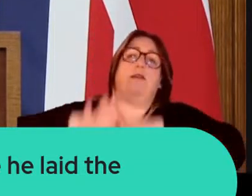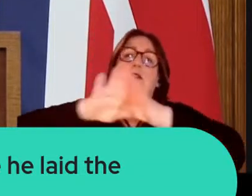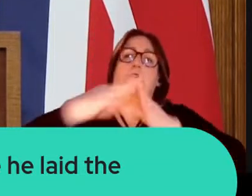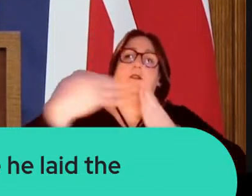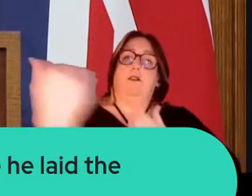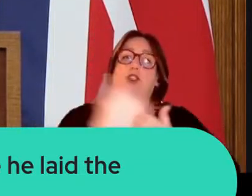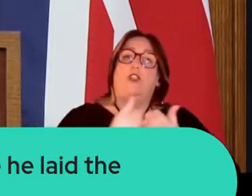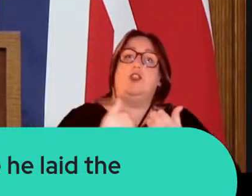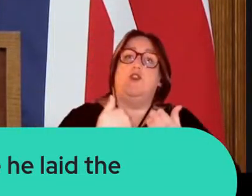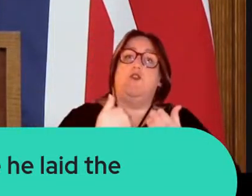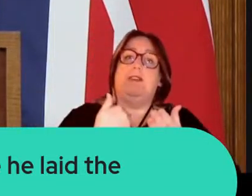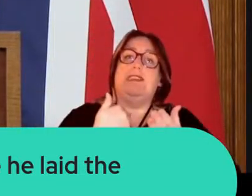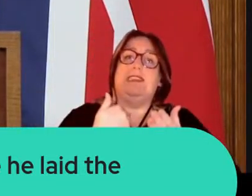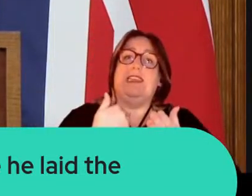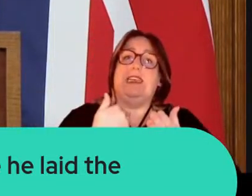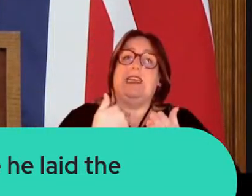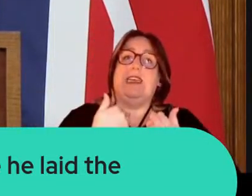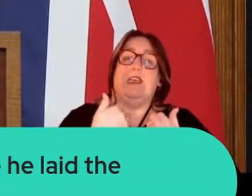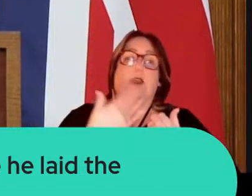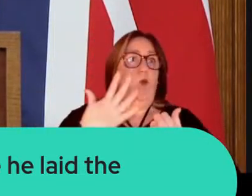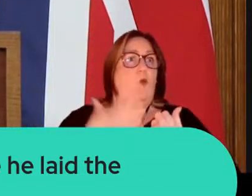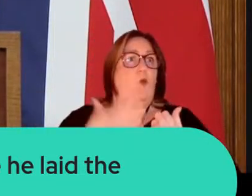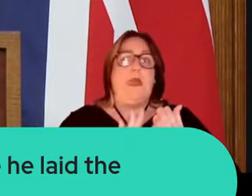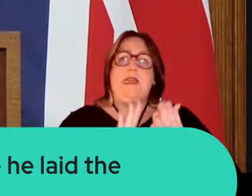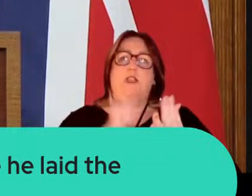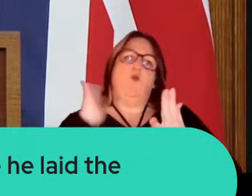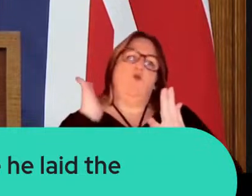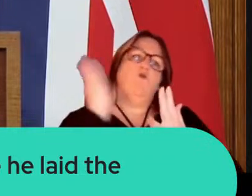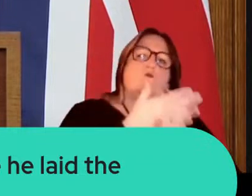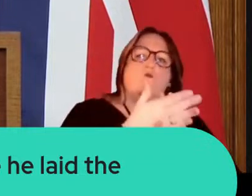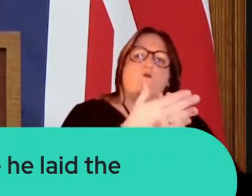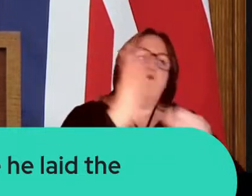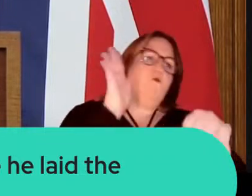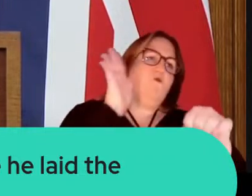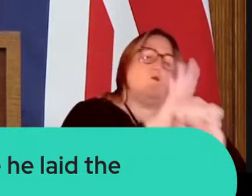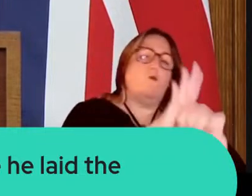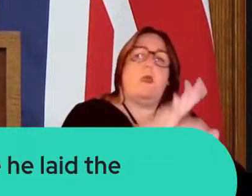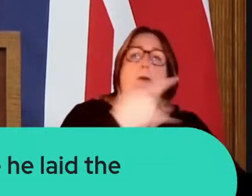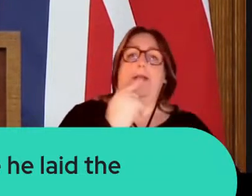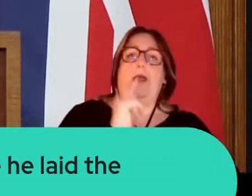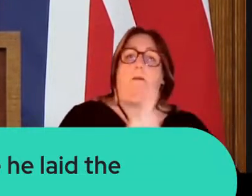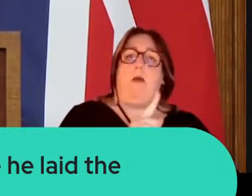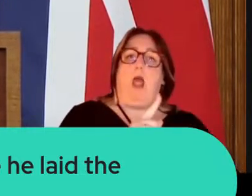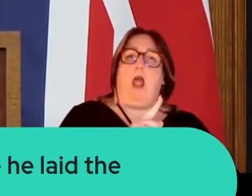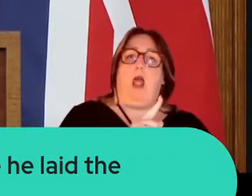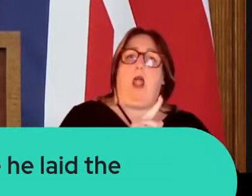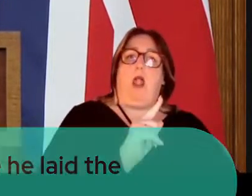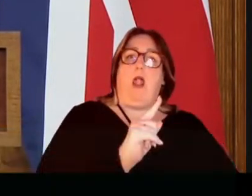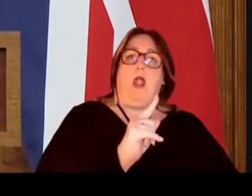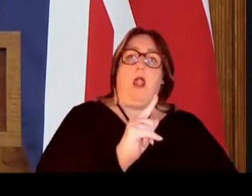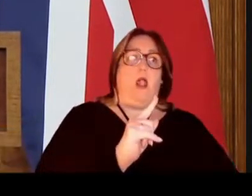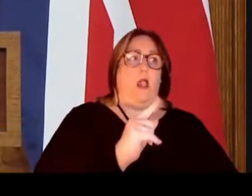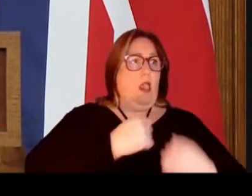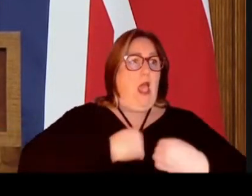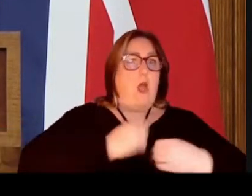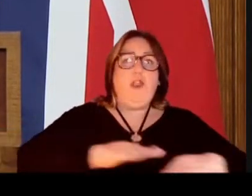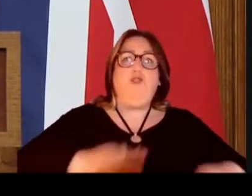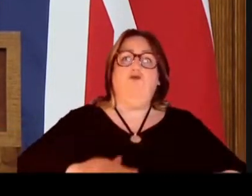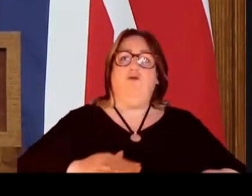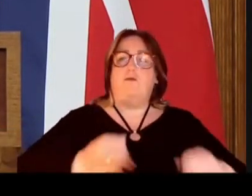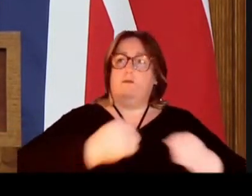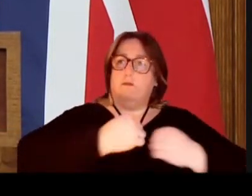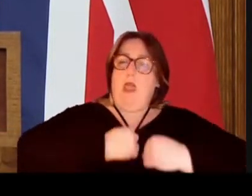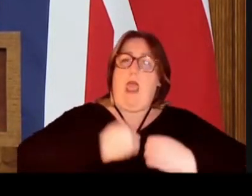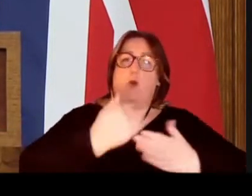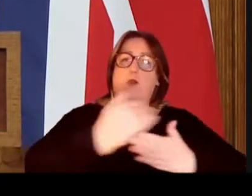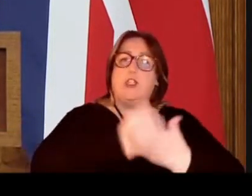people who are a danger to our values, our security, our children. We have to be ready